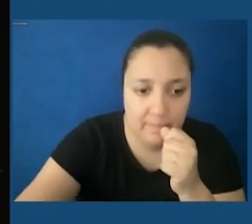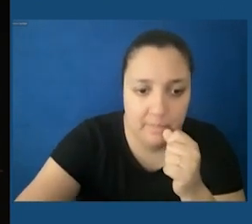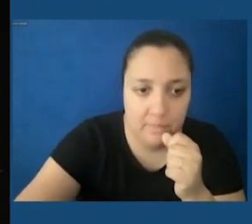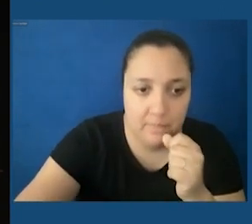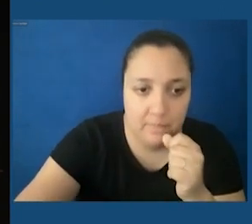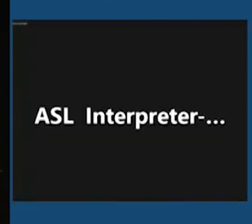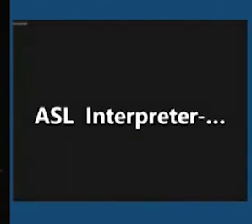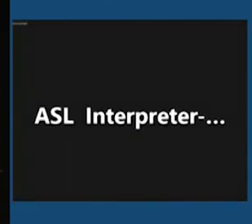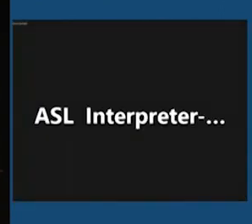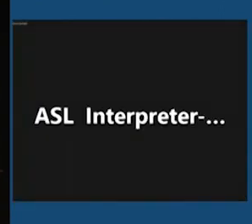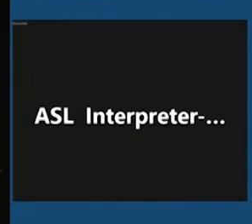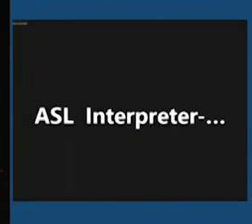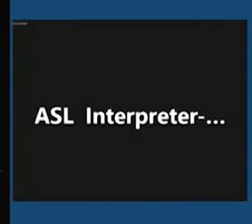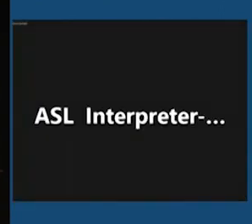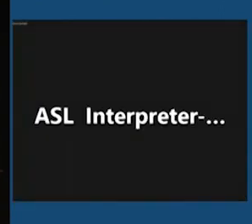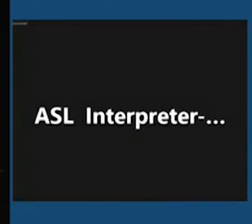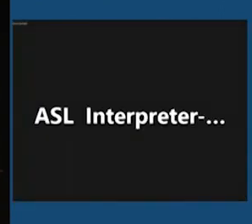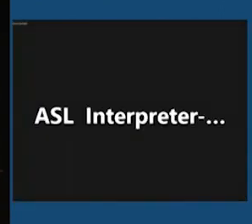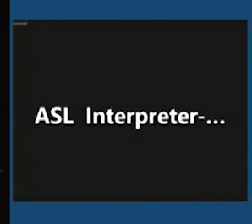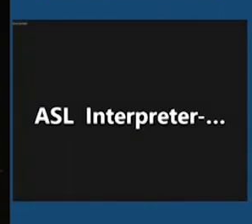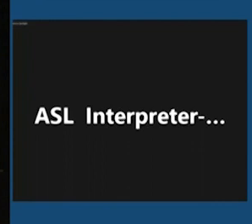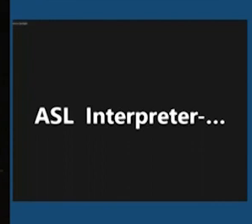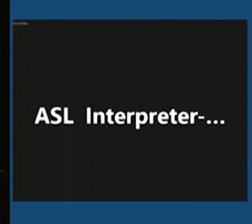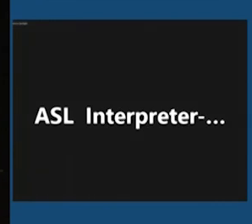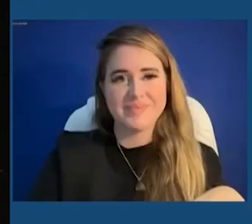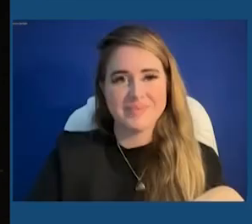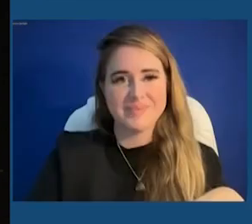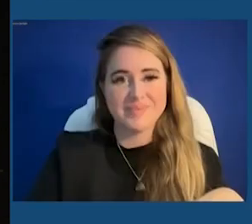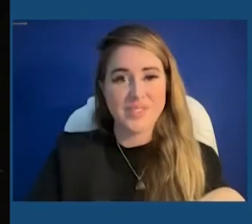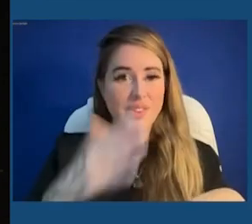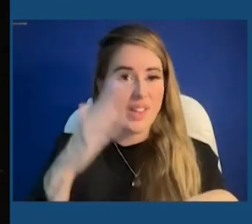Hi. Hello, New York. Good afternoon.